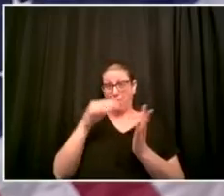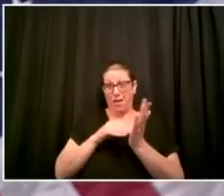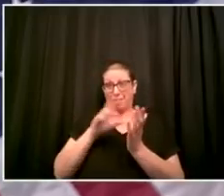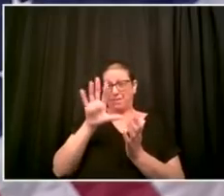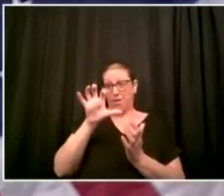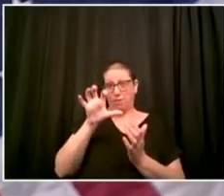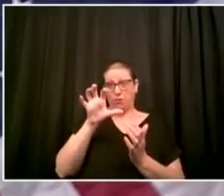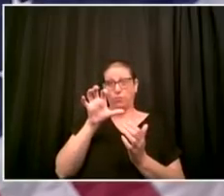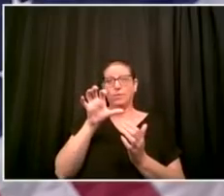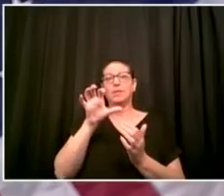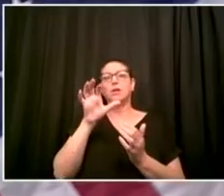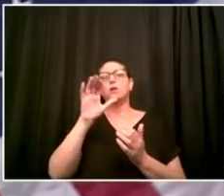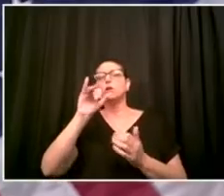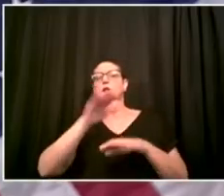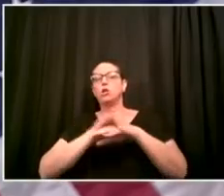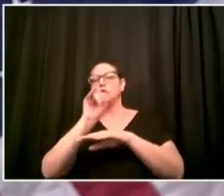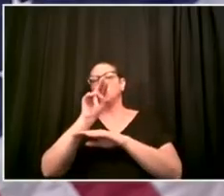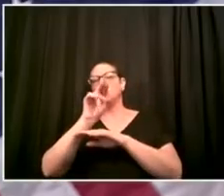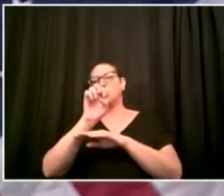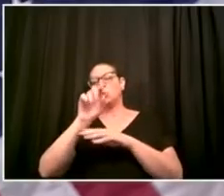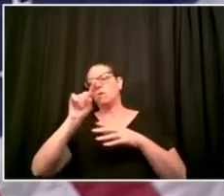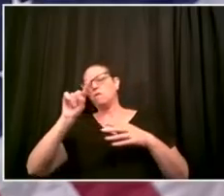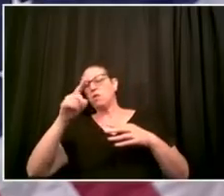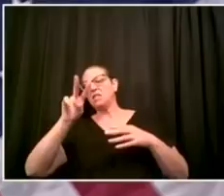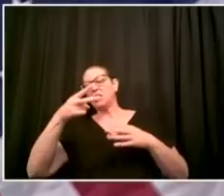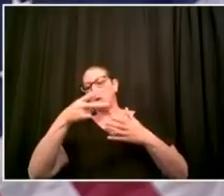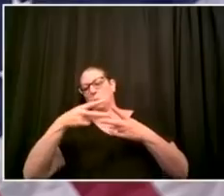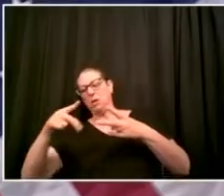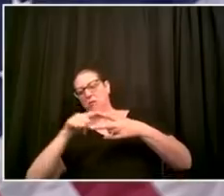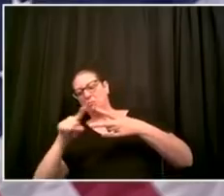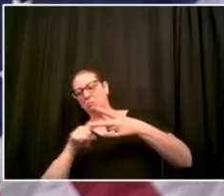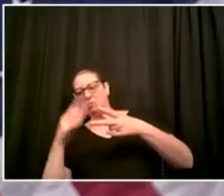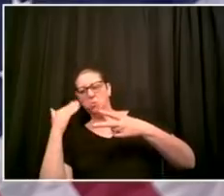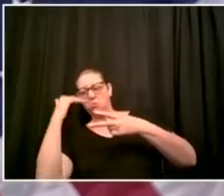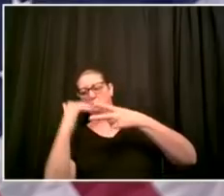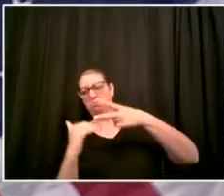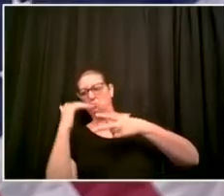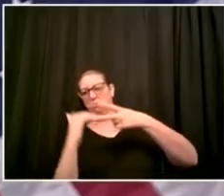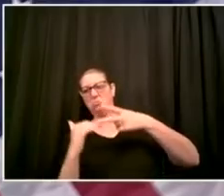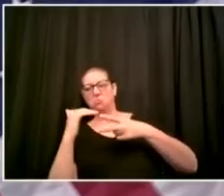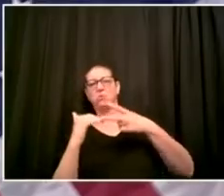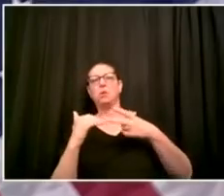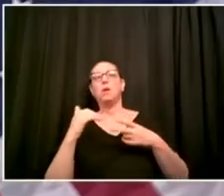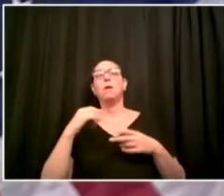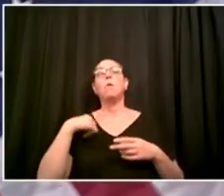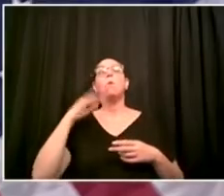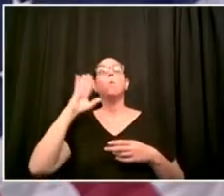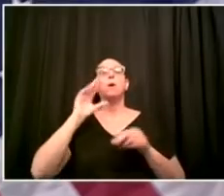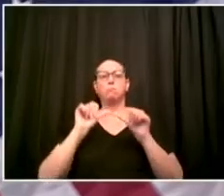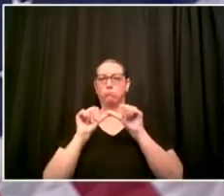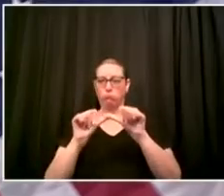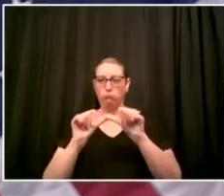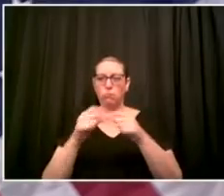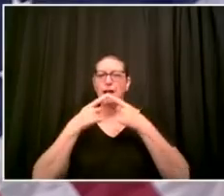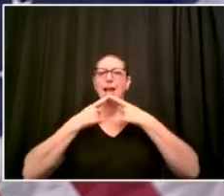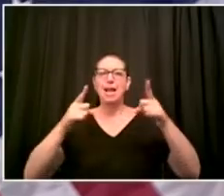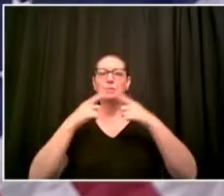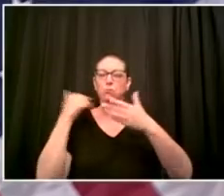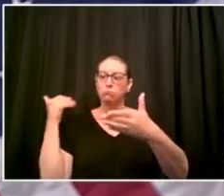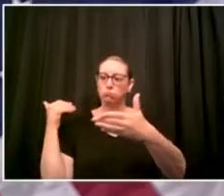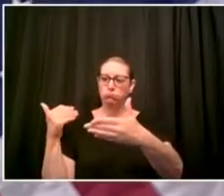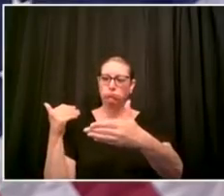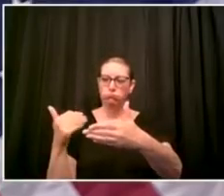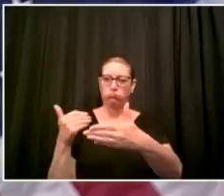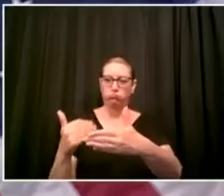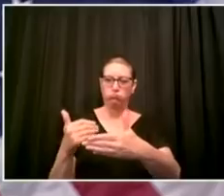June. So as we are getting there, we'll have announcements on that, but we do feel good about getting to that number